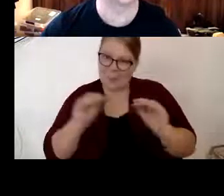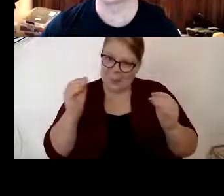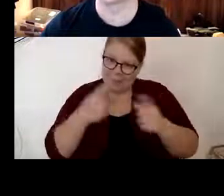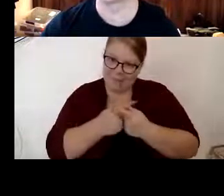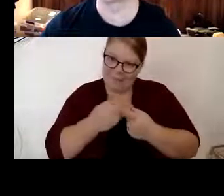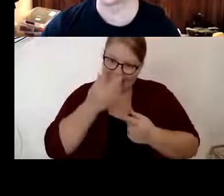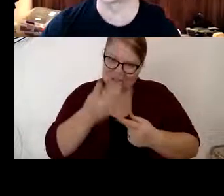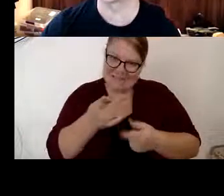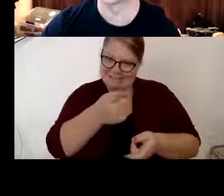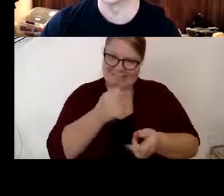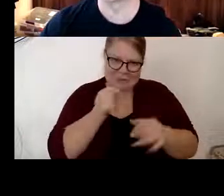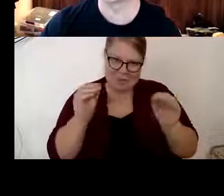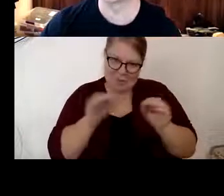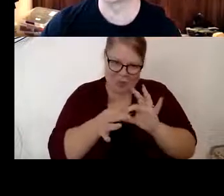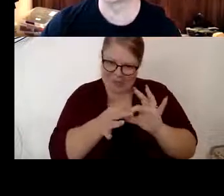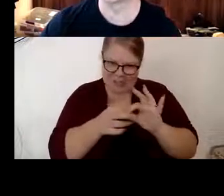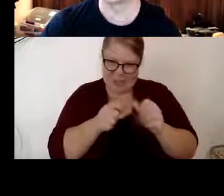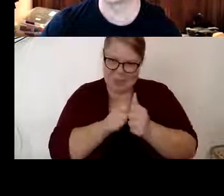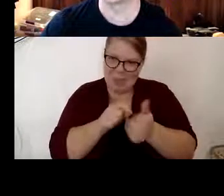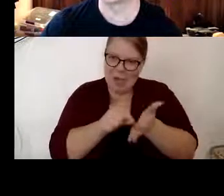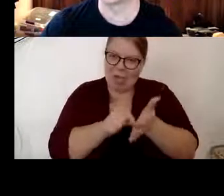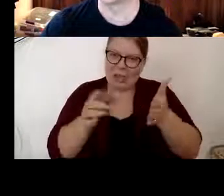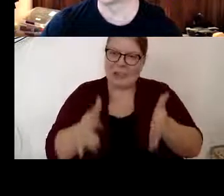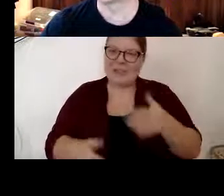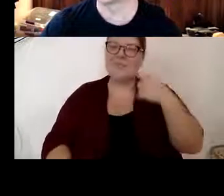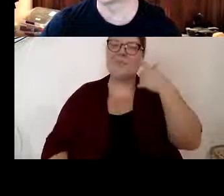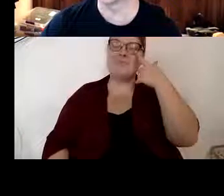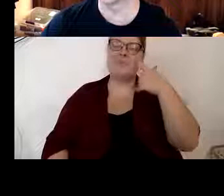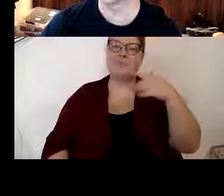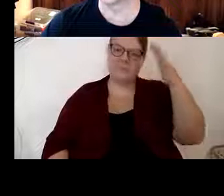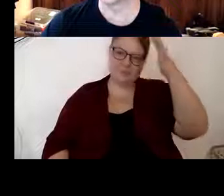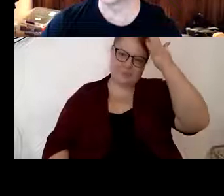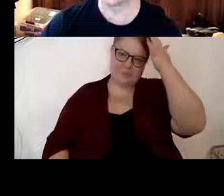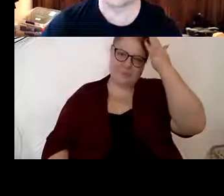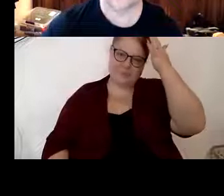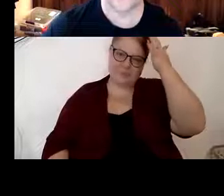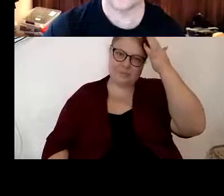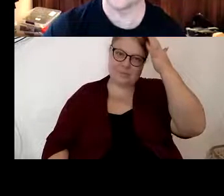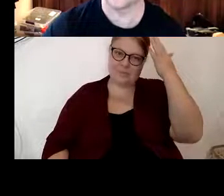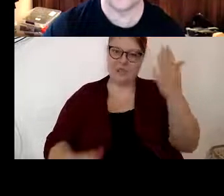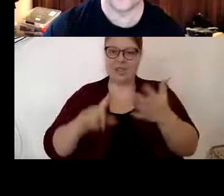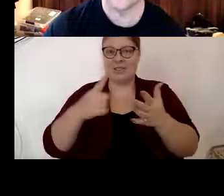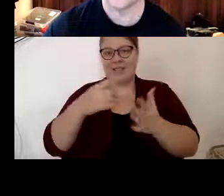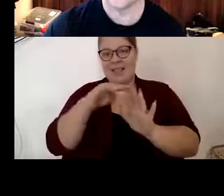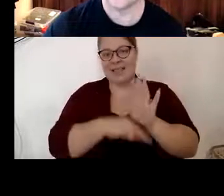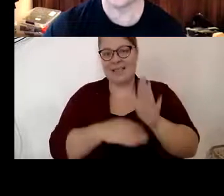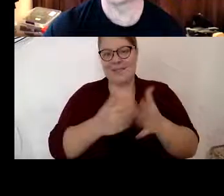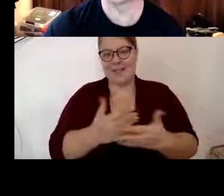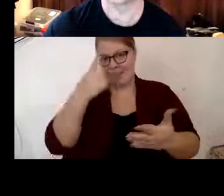any relationship with any of these authors. But again, this also is a list of things that I think might be